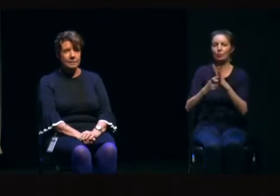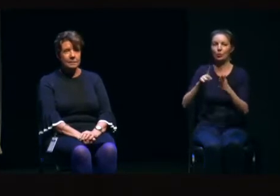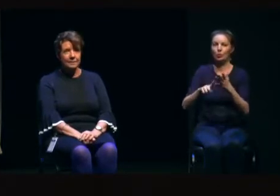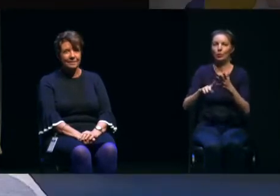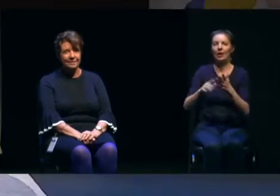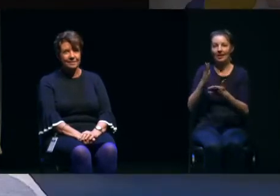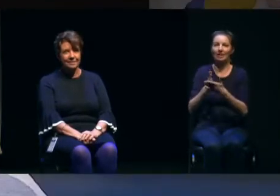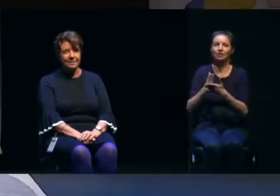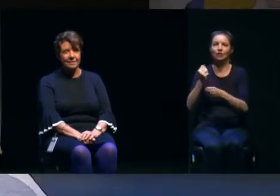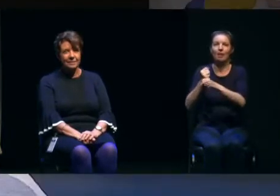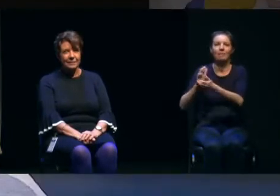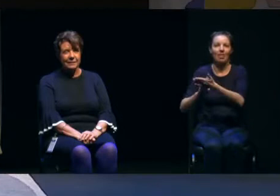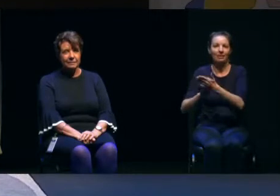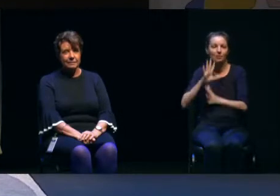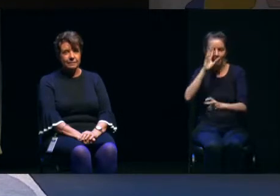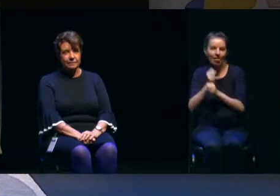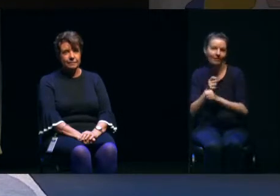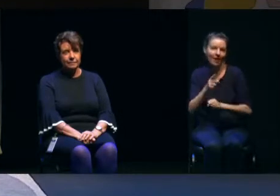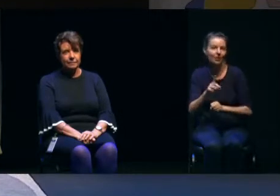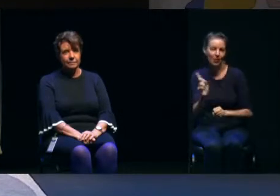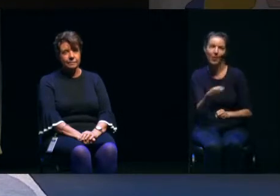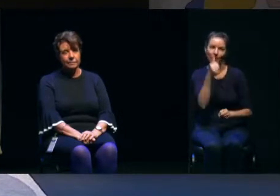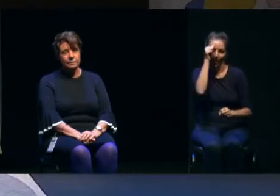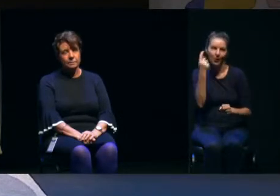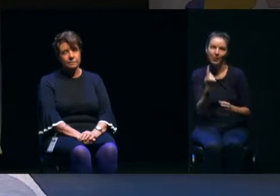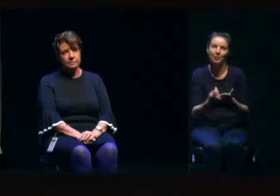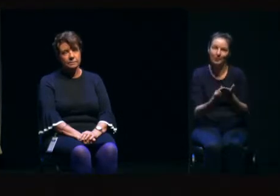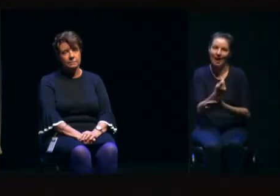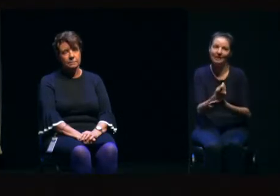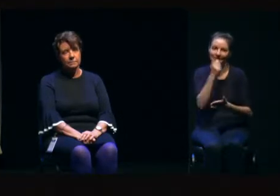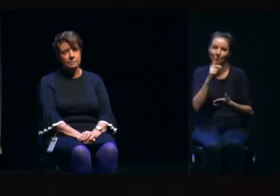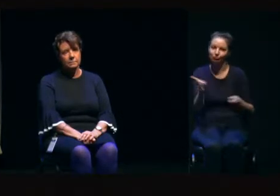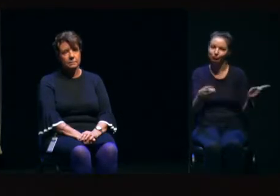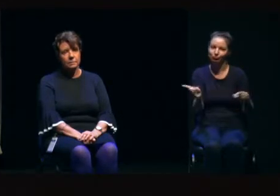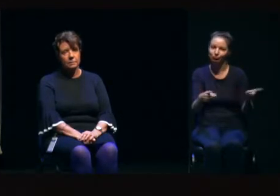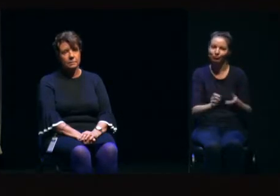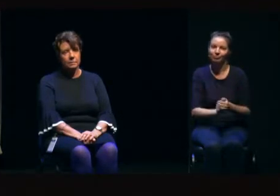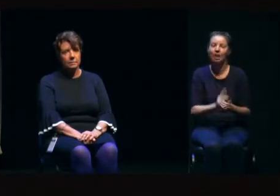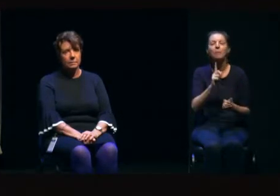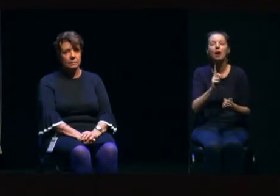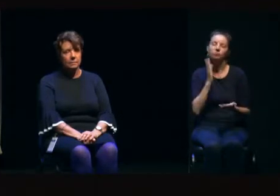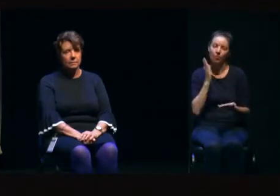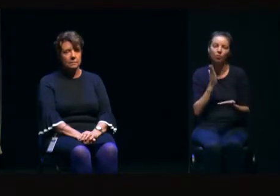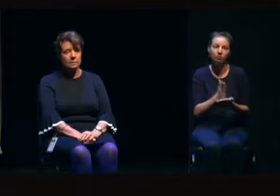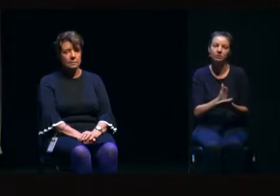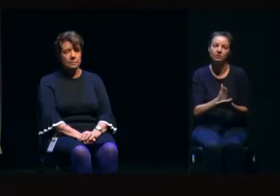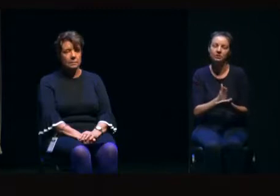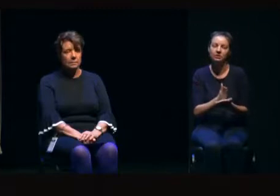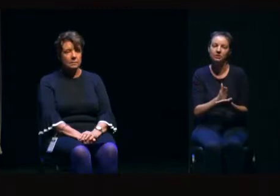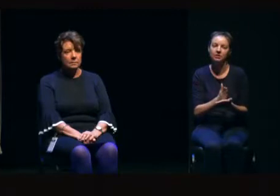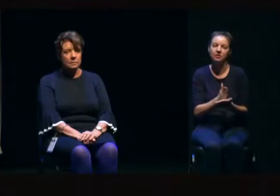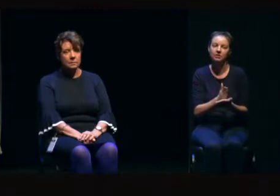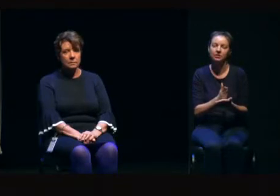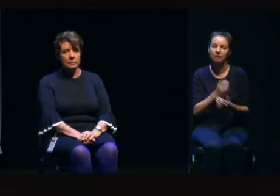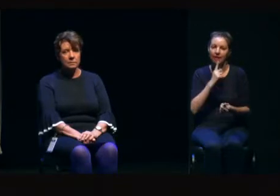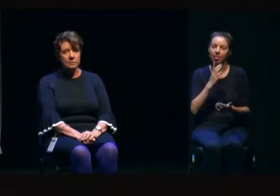that. Who pays gets the right. But let's be honest, Isabel, that it wasn't